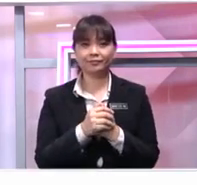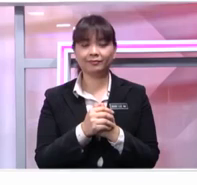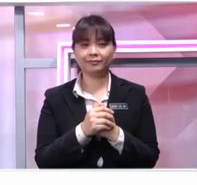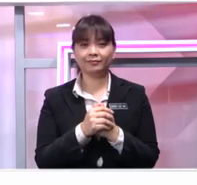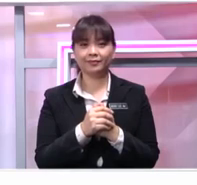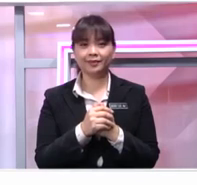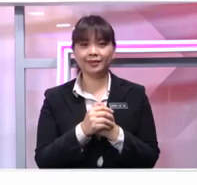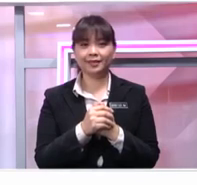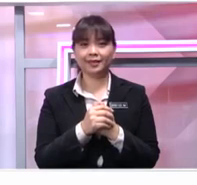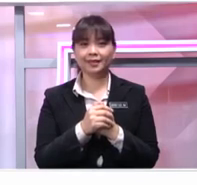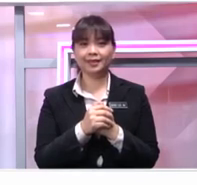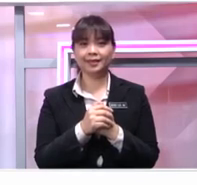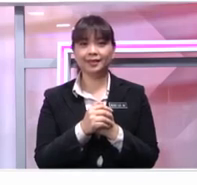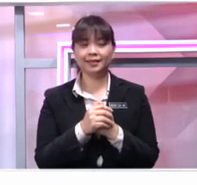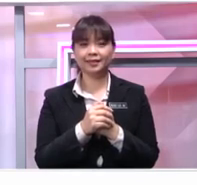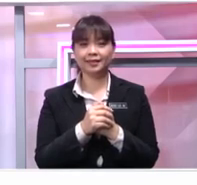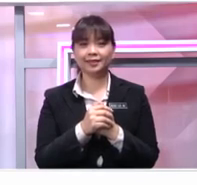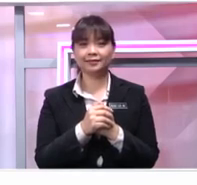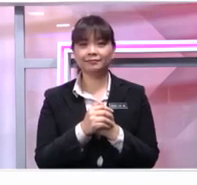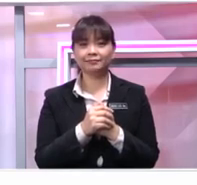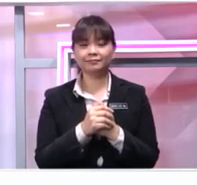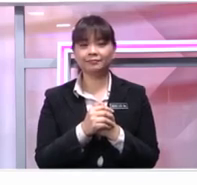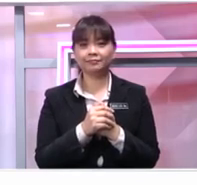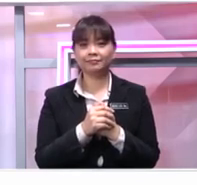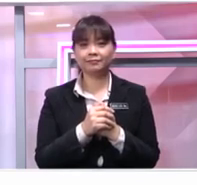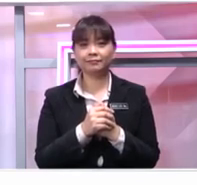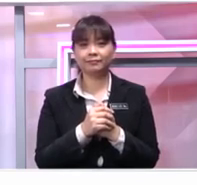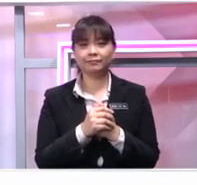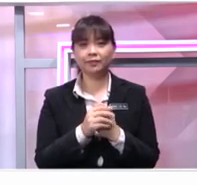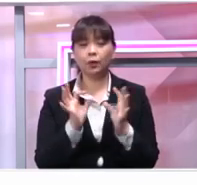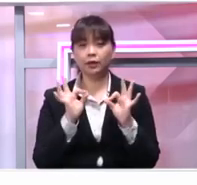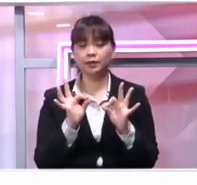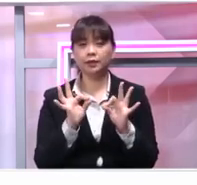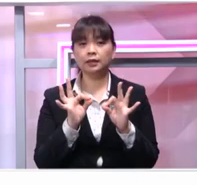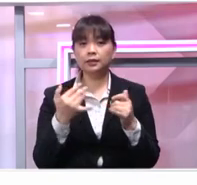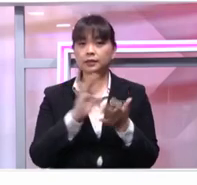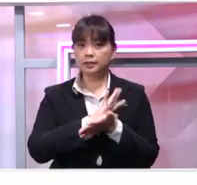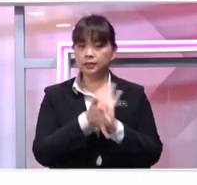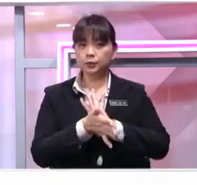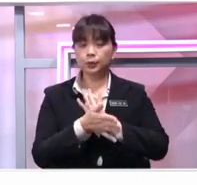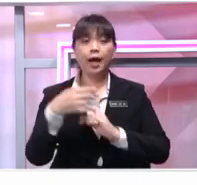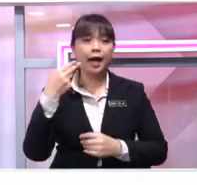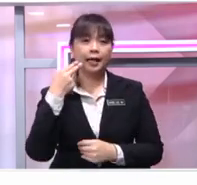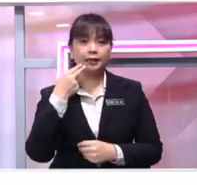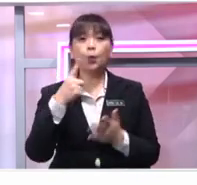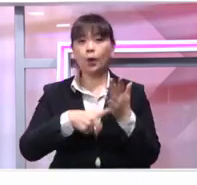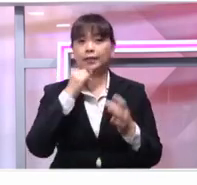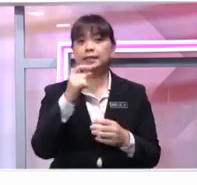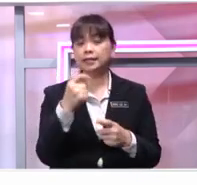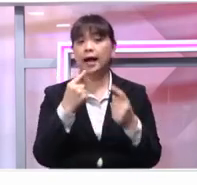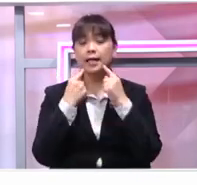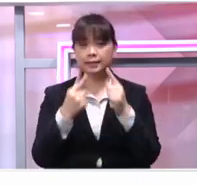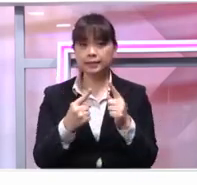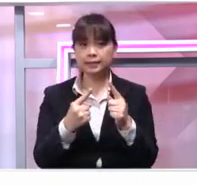is faster than you. You have to do better next time, yep. Okay? Alright, okay, so Hanis, what is the answer? If